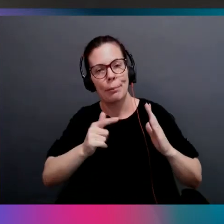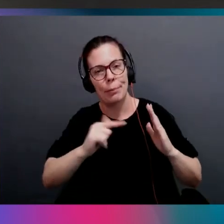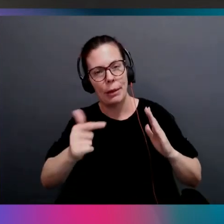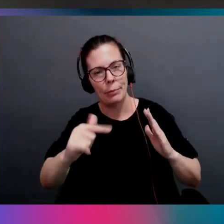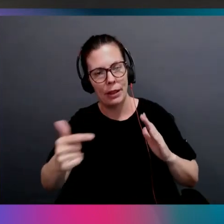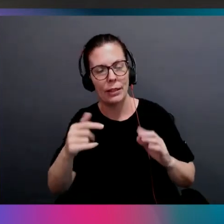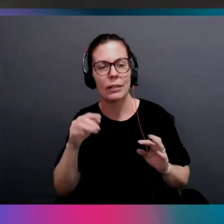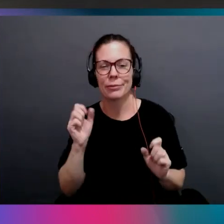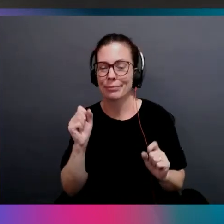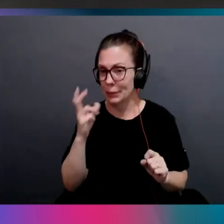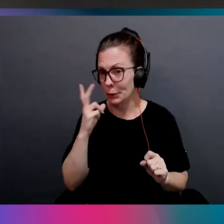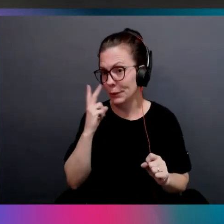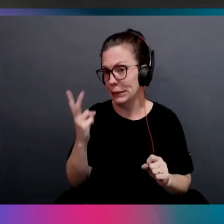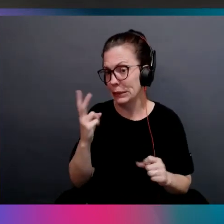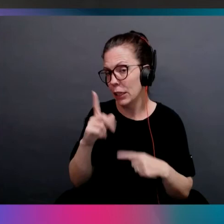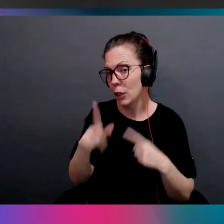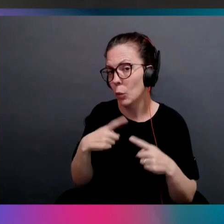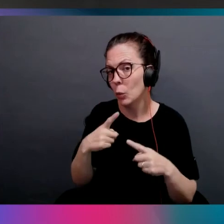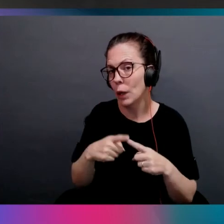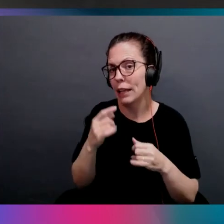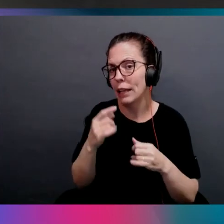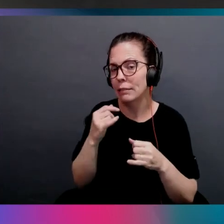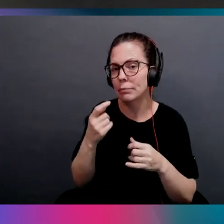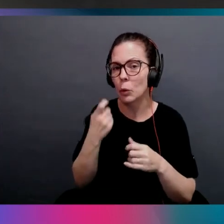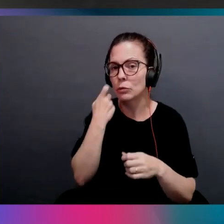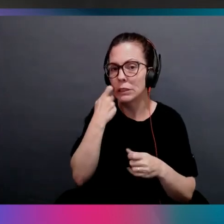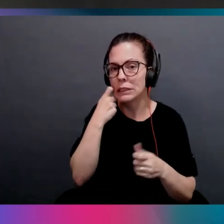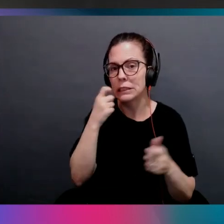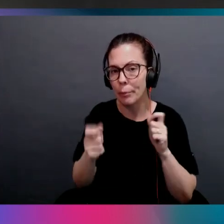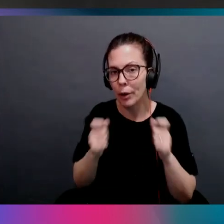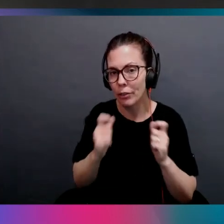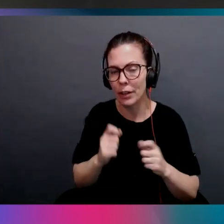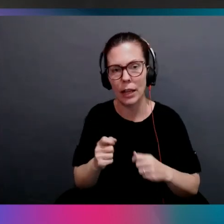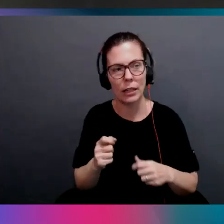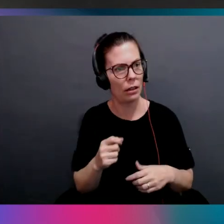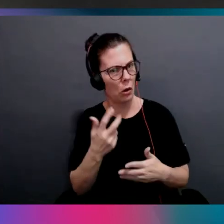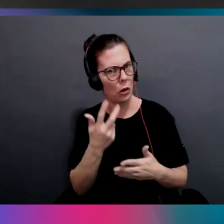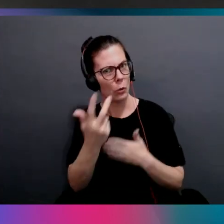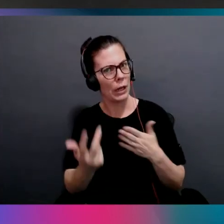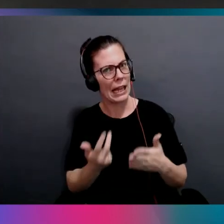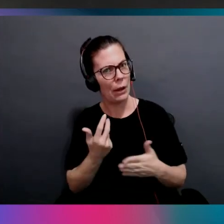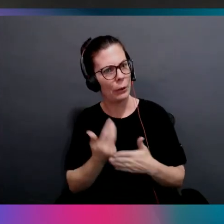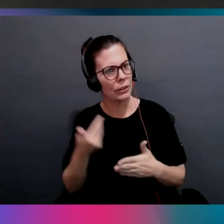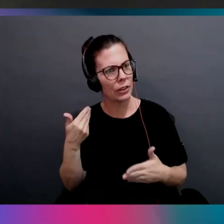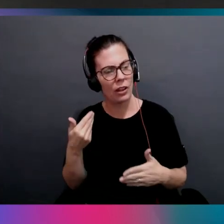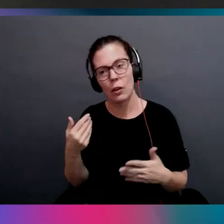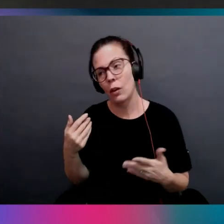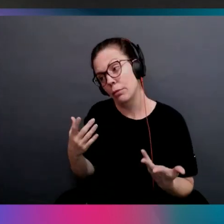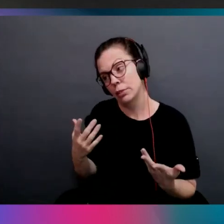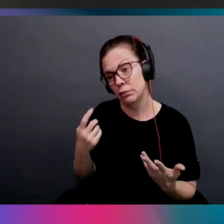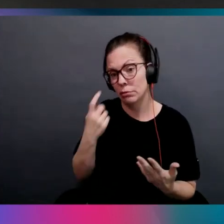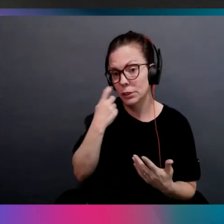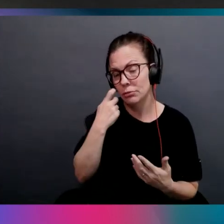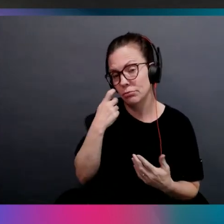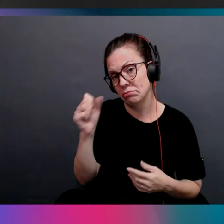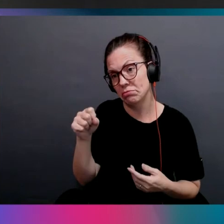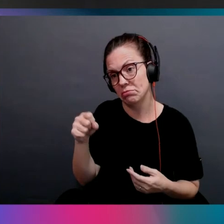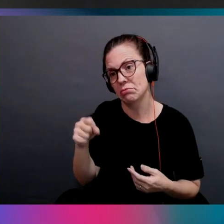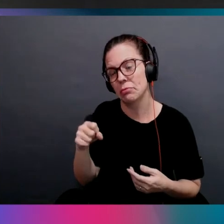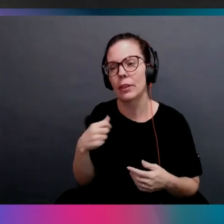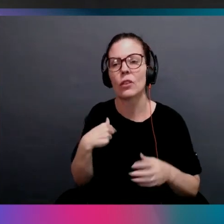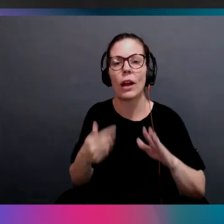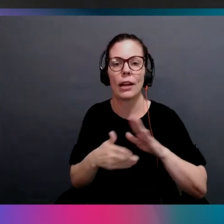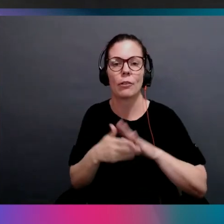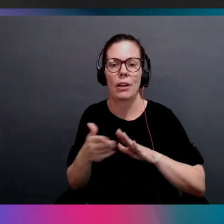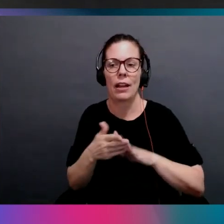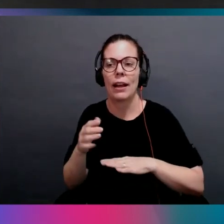see when they were last modified and 3 hours ago. Yeah. That's pretty recent. Absolutely. So I ran this a day ago,